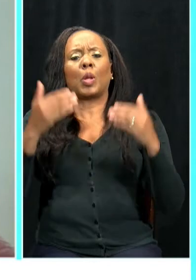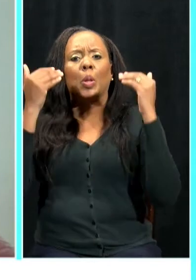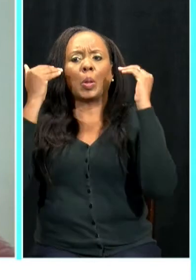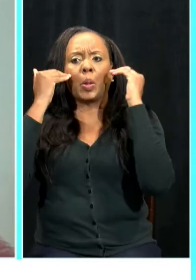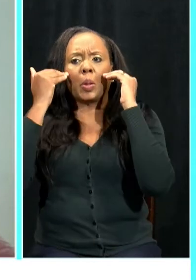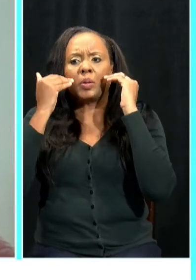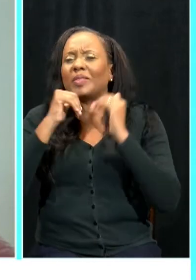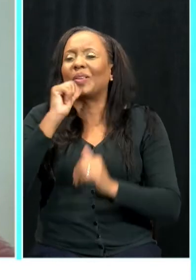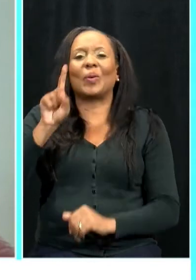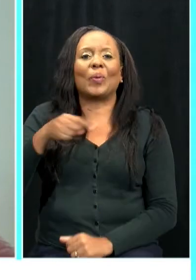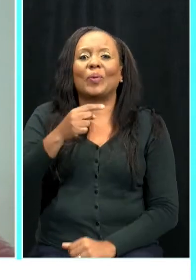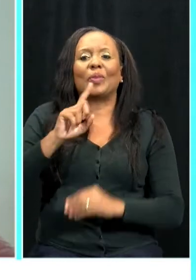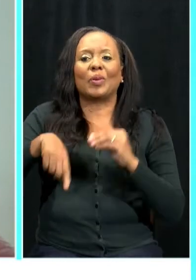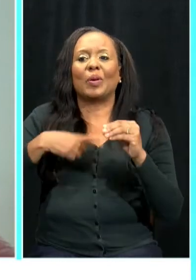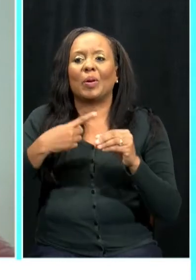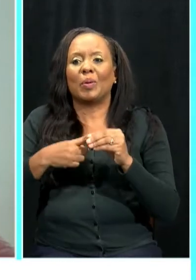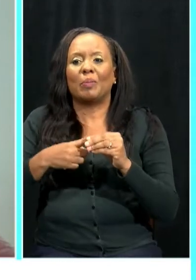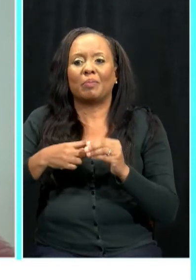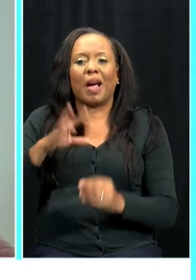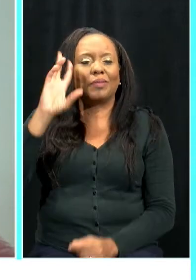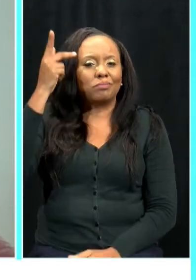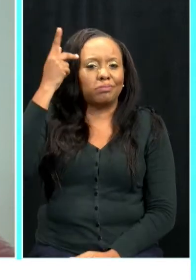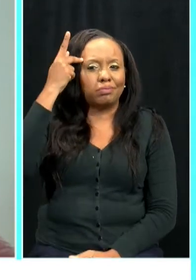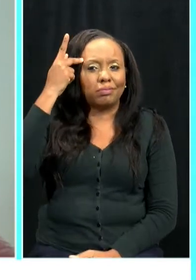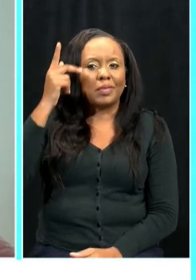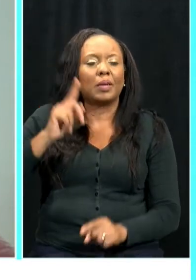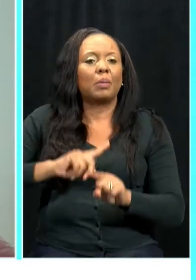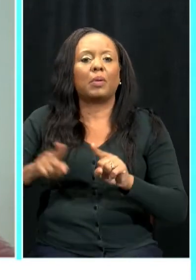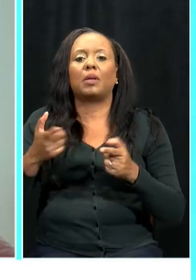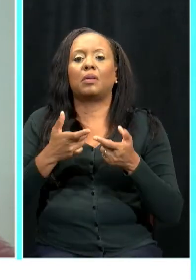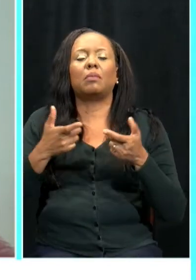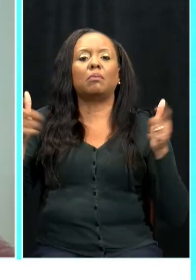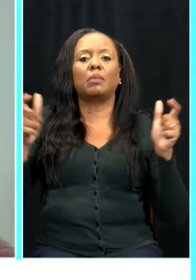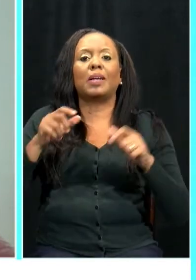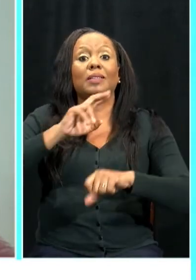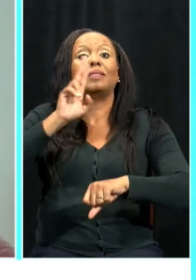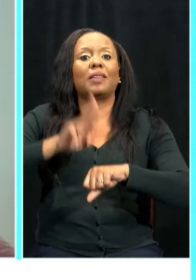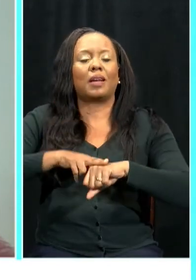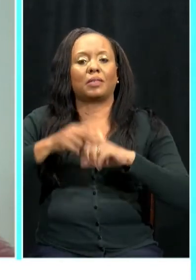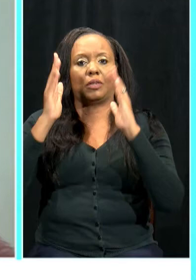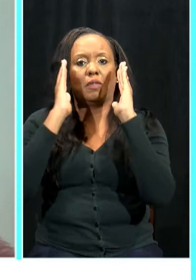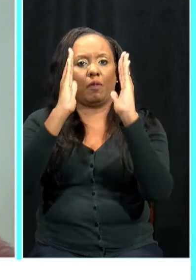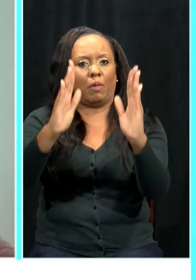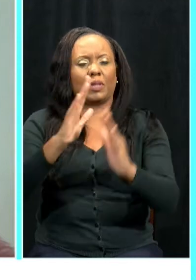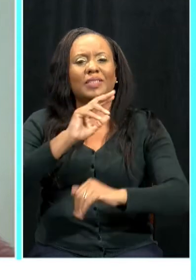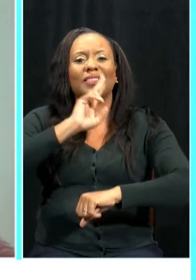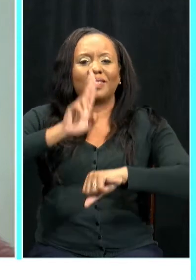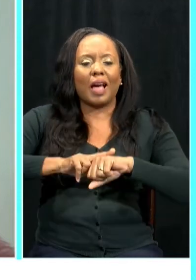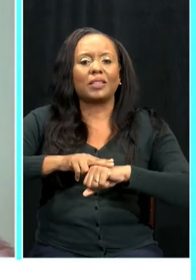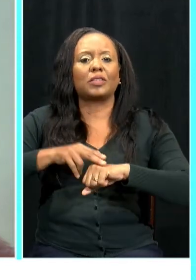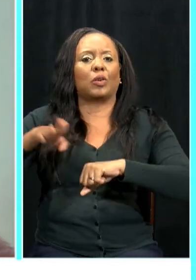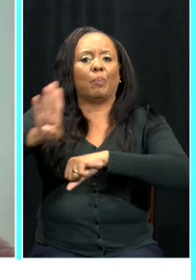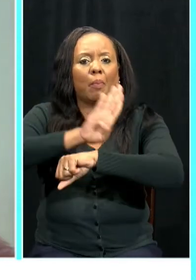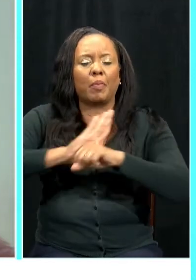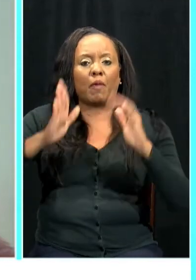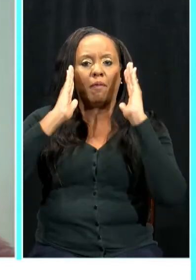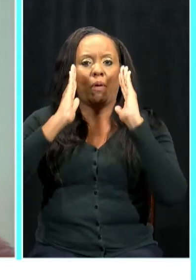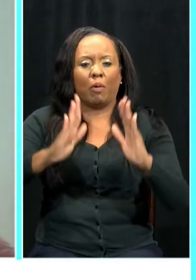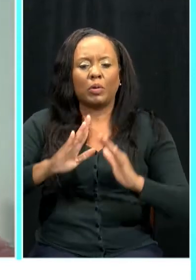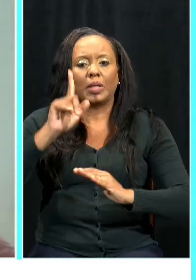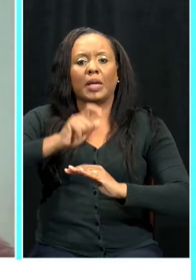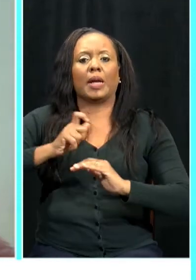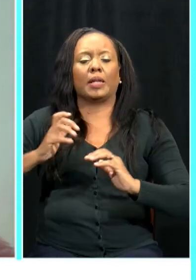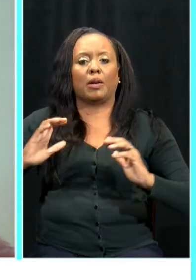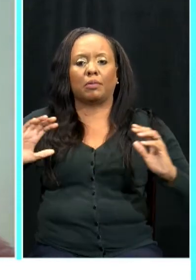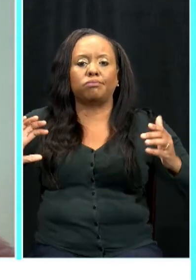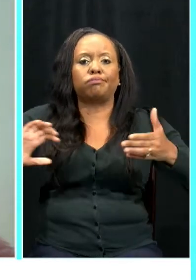political partisanship. There's this bigger national mission that we have to accomplish together, and we're asking you to give